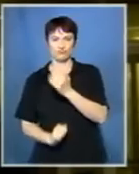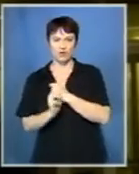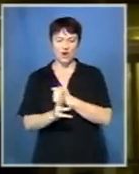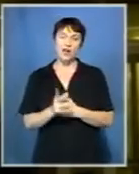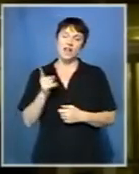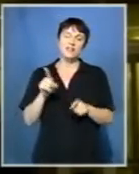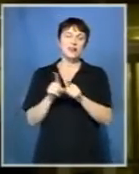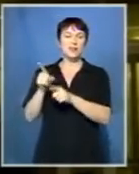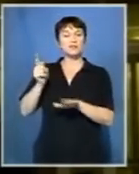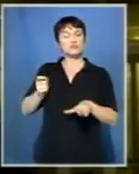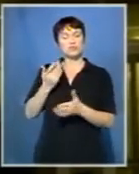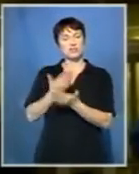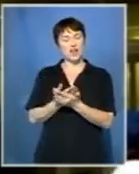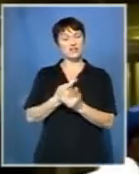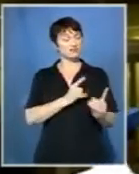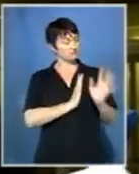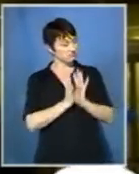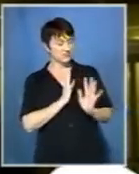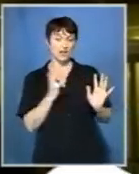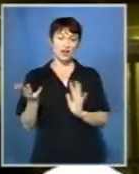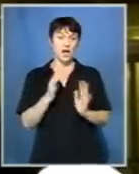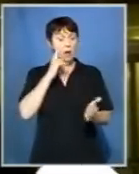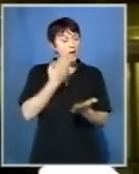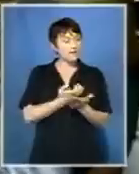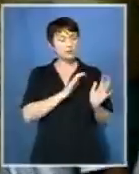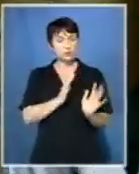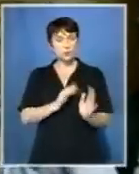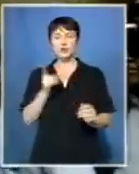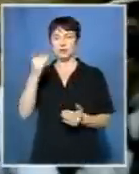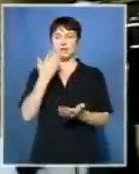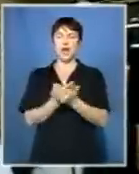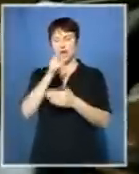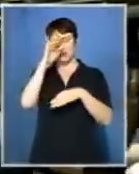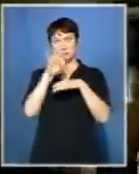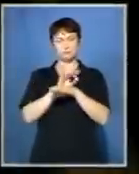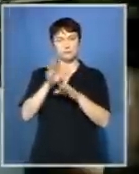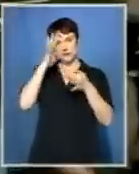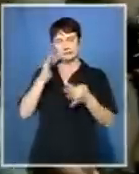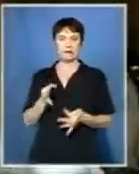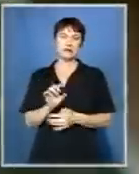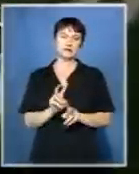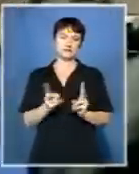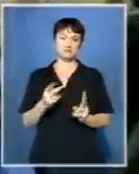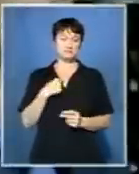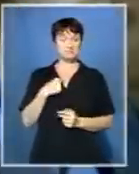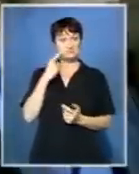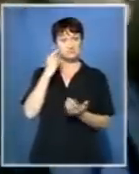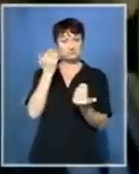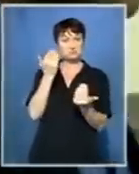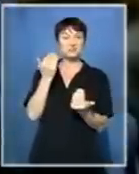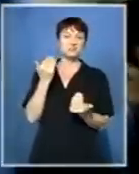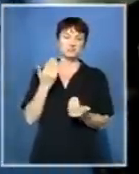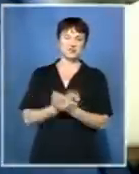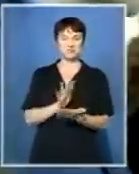prerogative to deviate if there are compelling and substantial evidence to do so. I suppose a sentence to be handed down